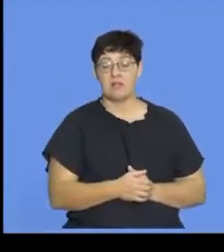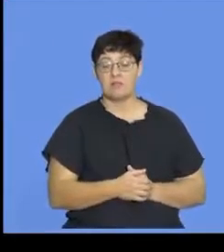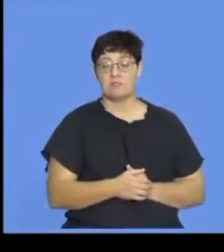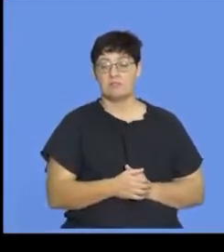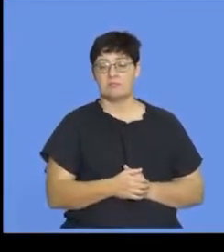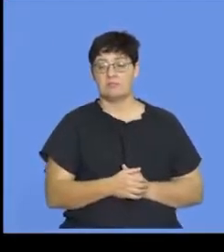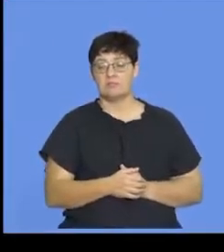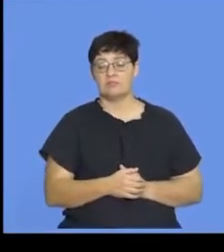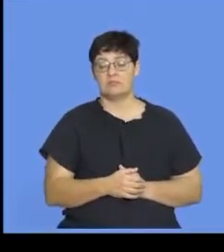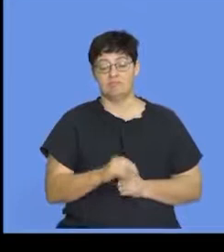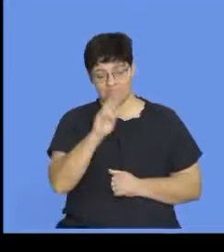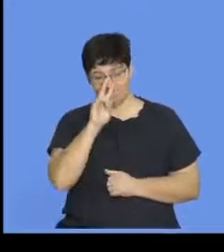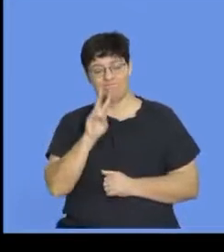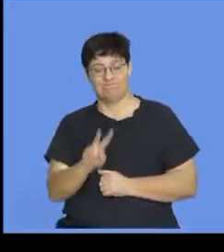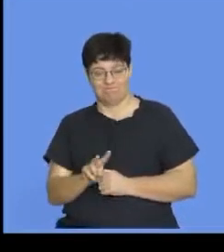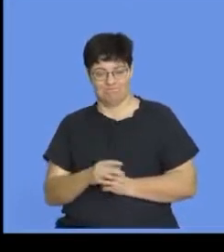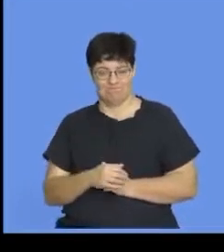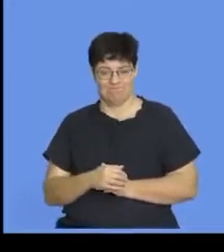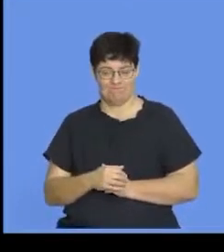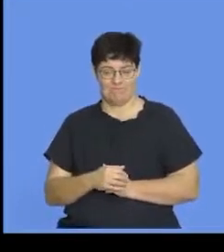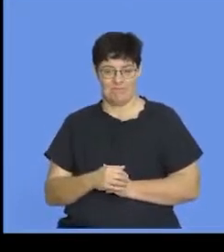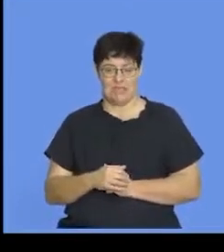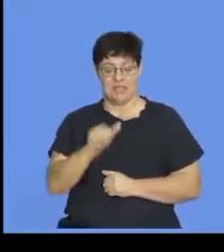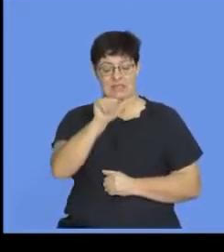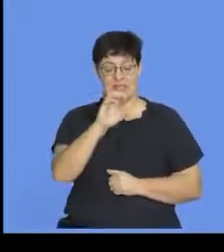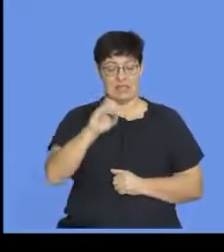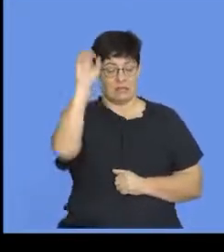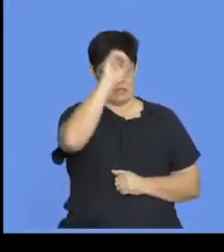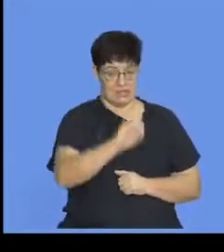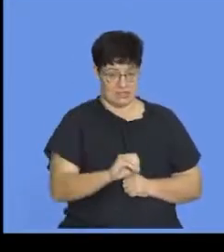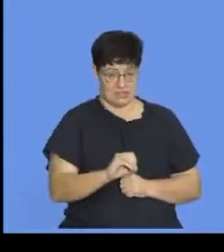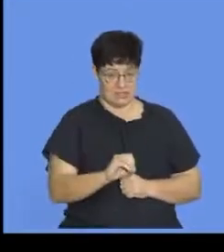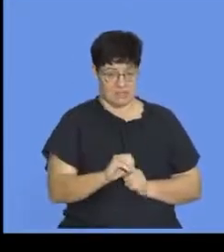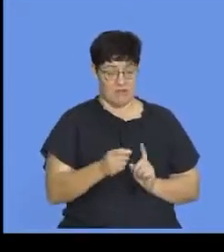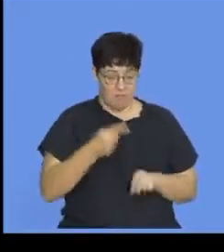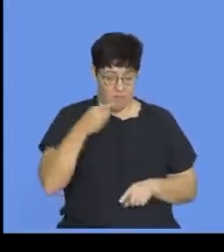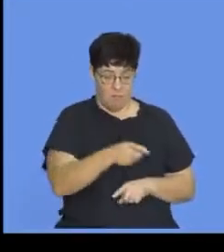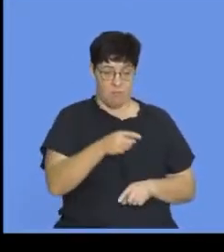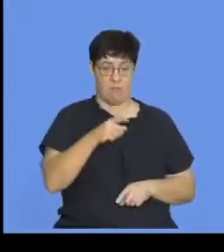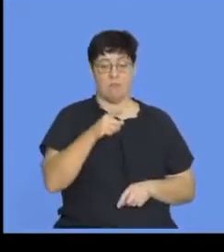We can see that we took 60% of the 60,000,